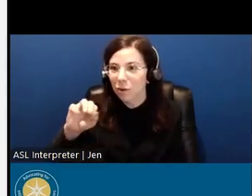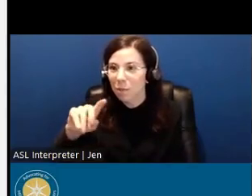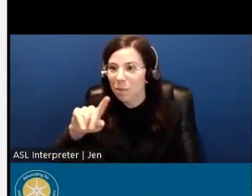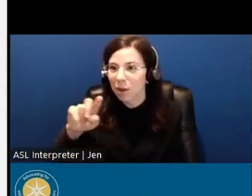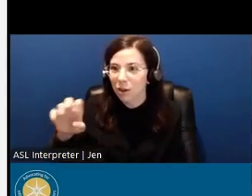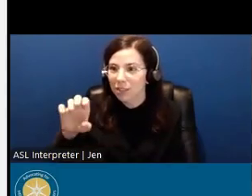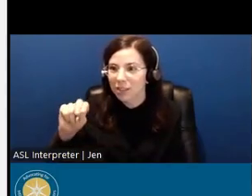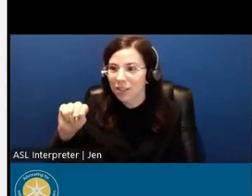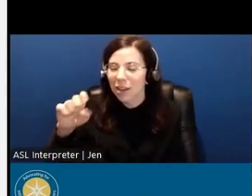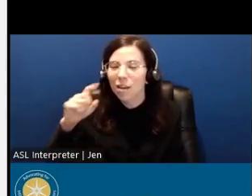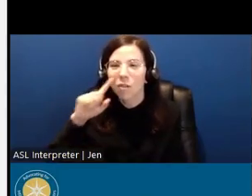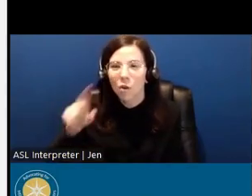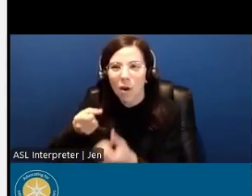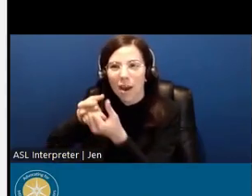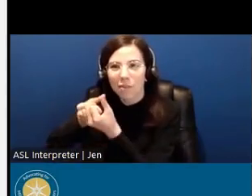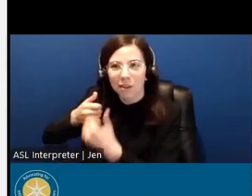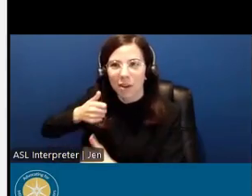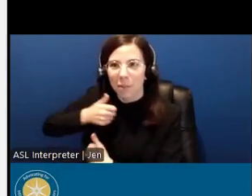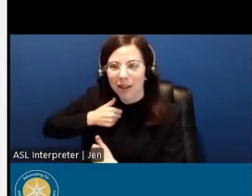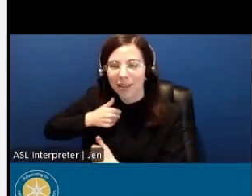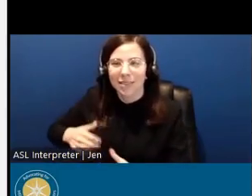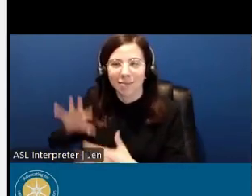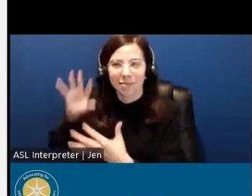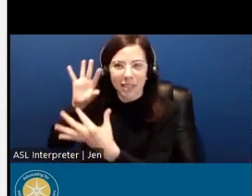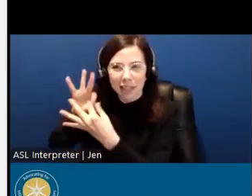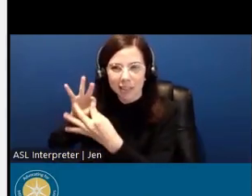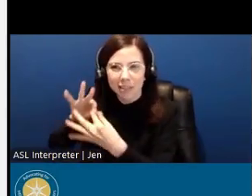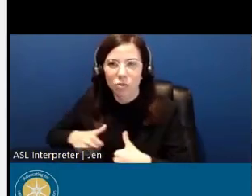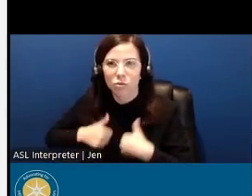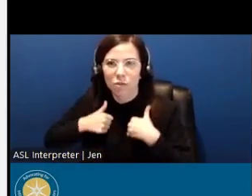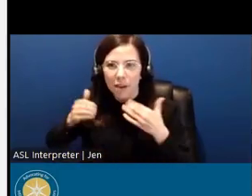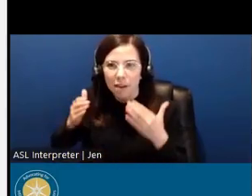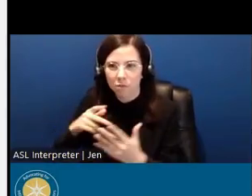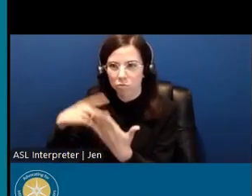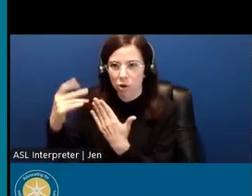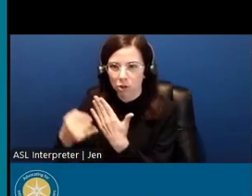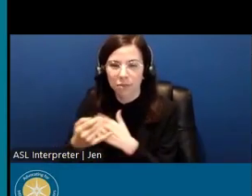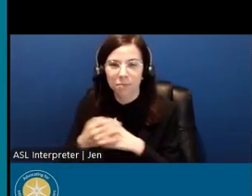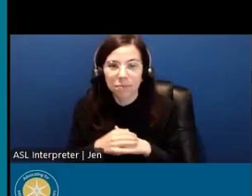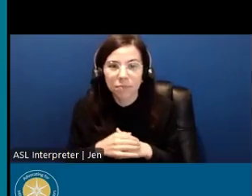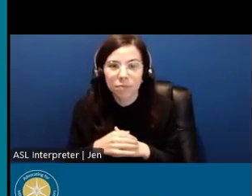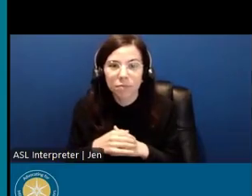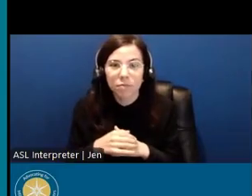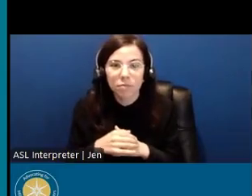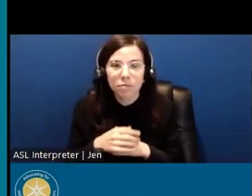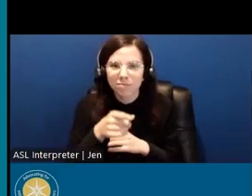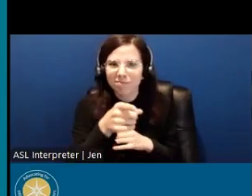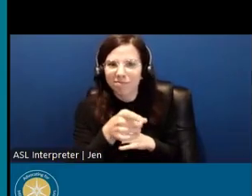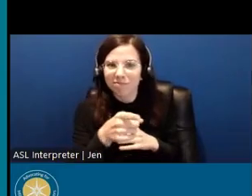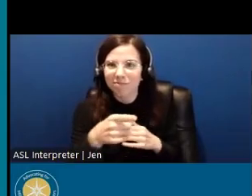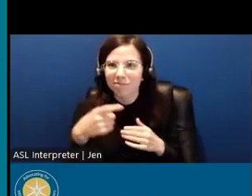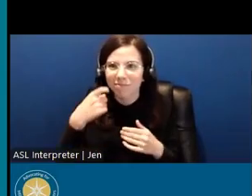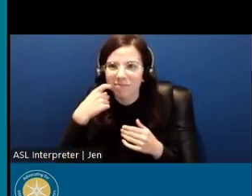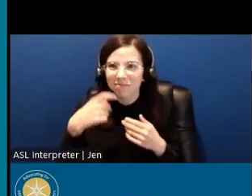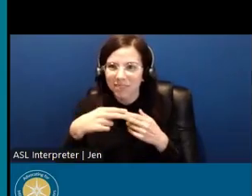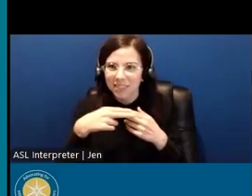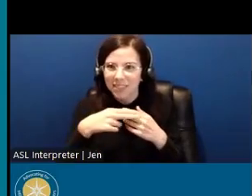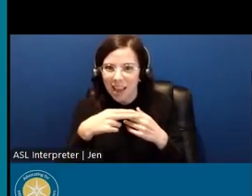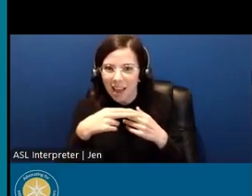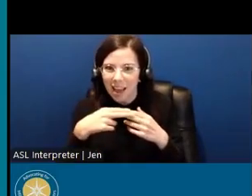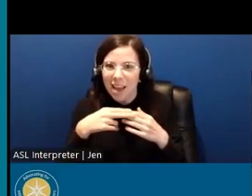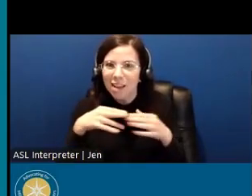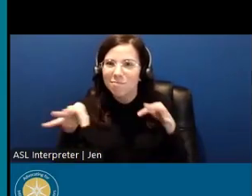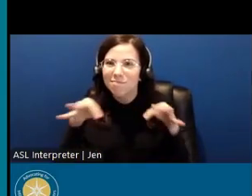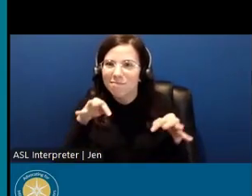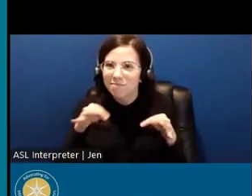Advocating for Military Connected Survivors project. And our mission, as you had seen on the previous slides, if you were